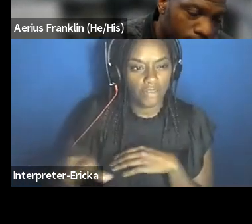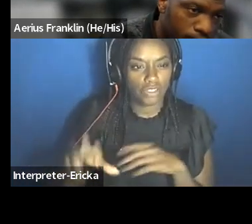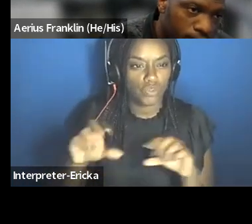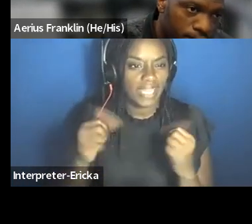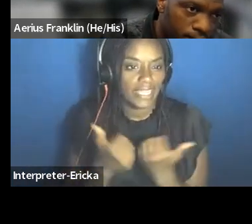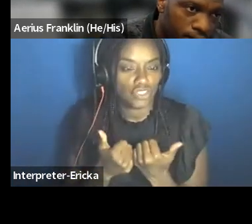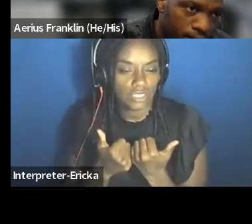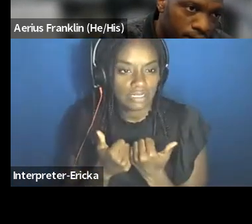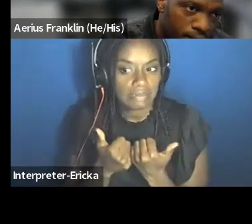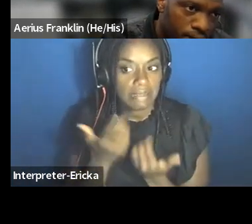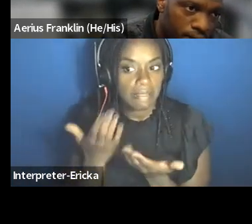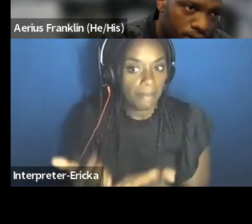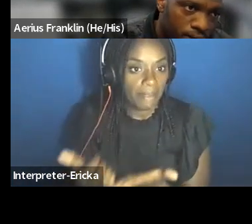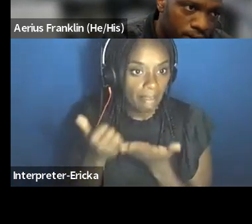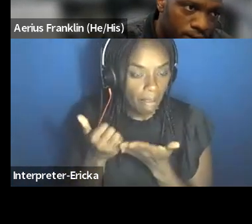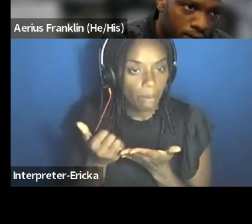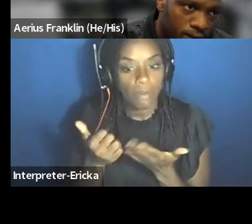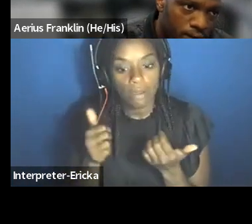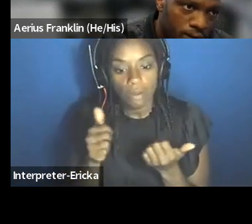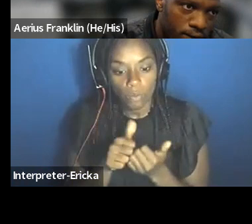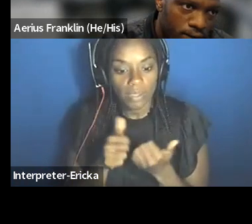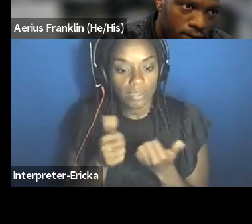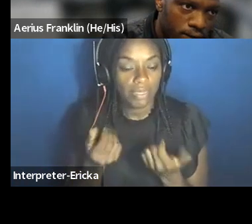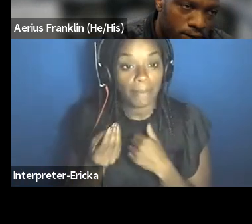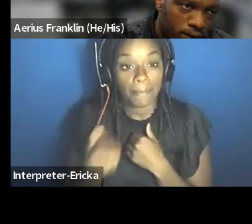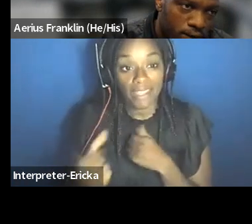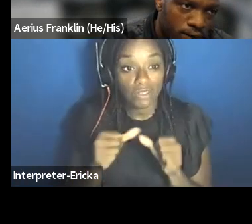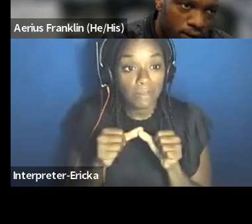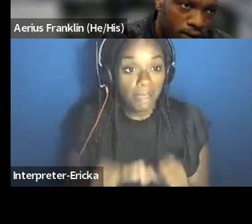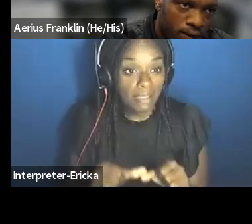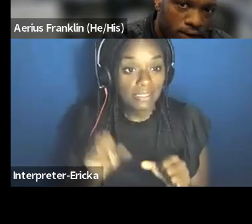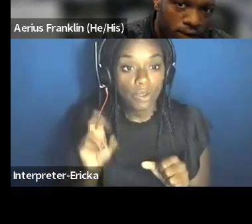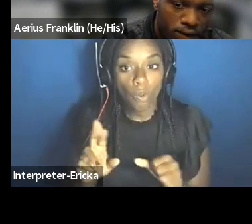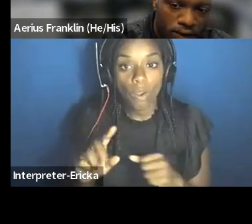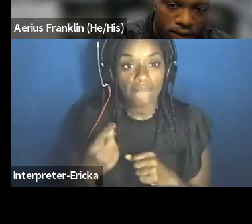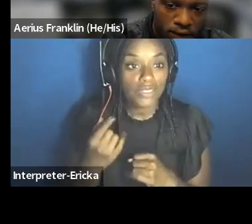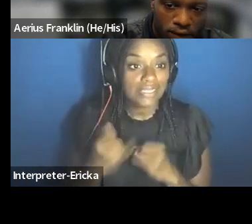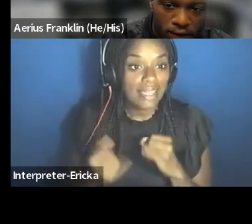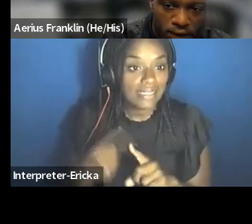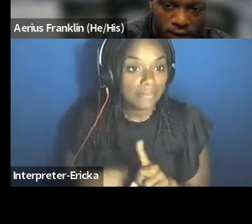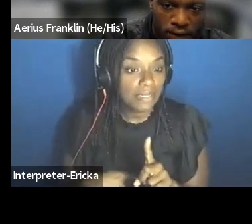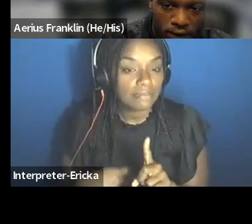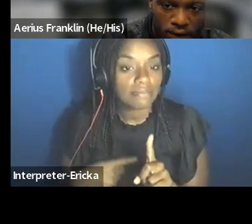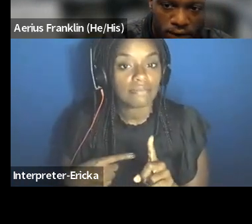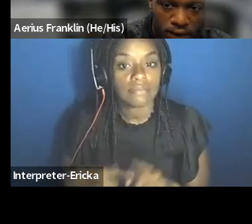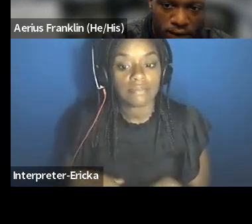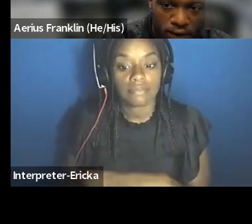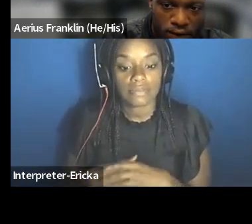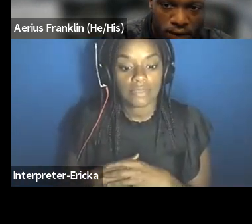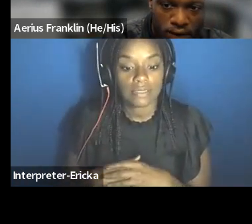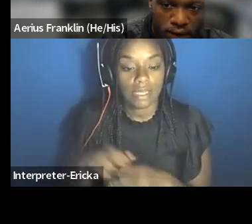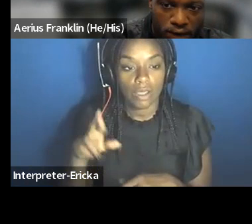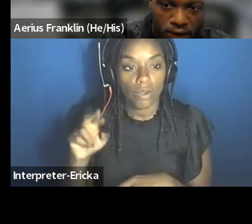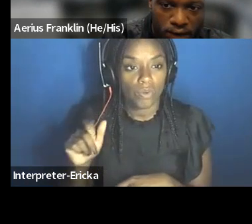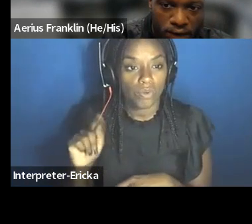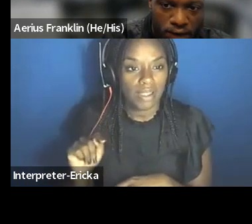may help with like assistance paying for like a deposit or first and last month's rent. But then that will get in the way where like they run